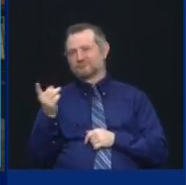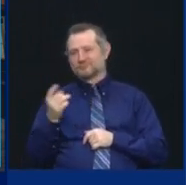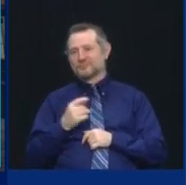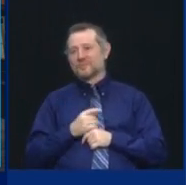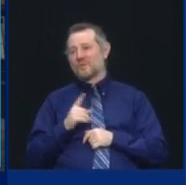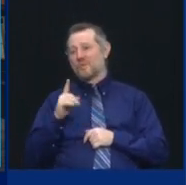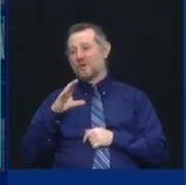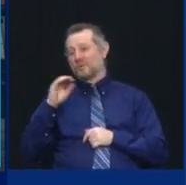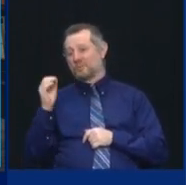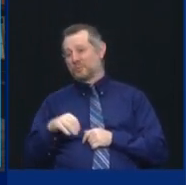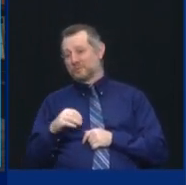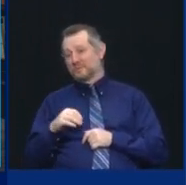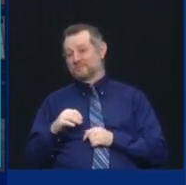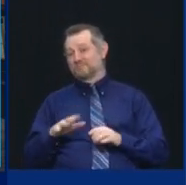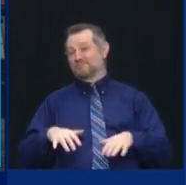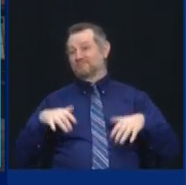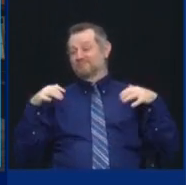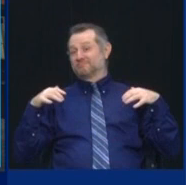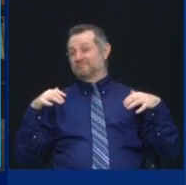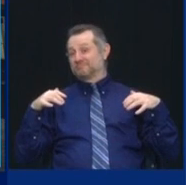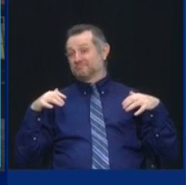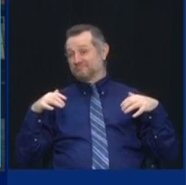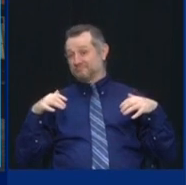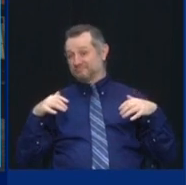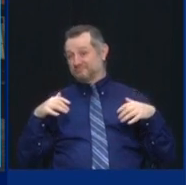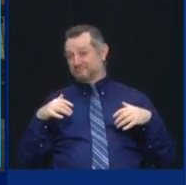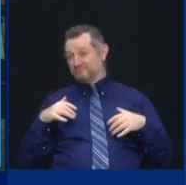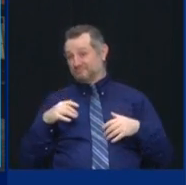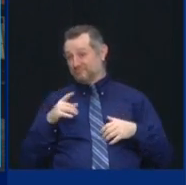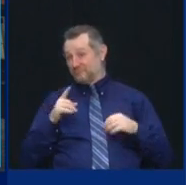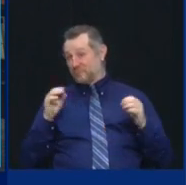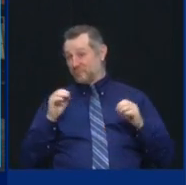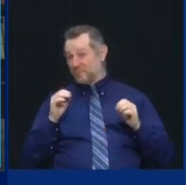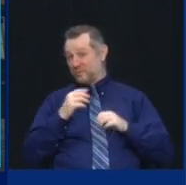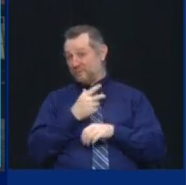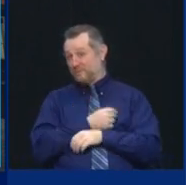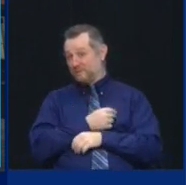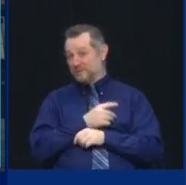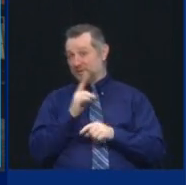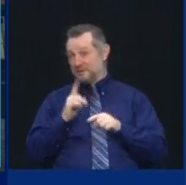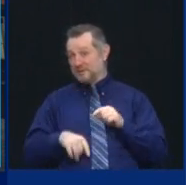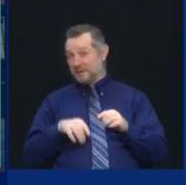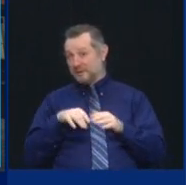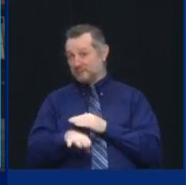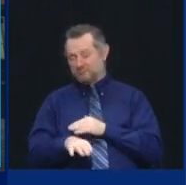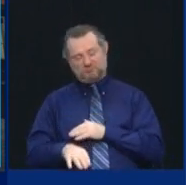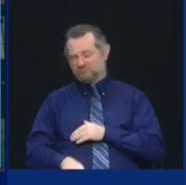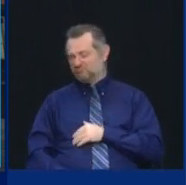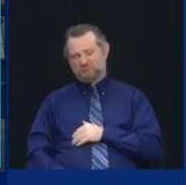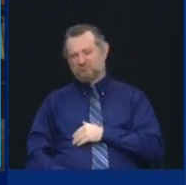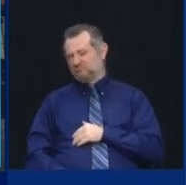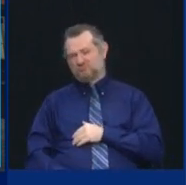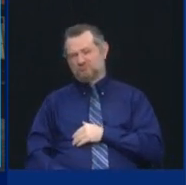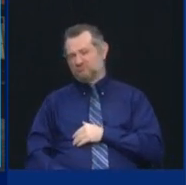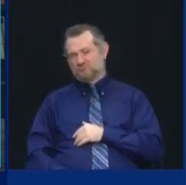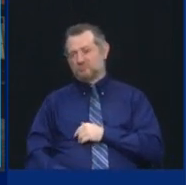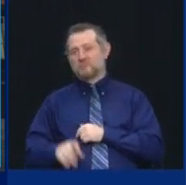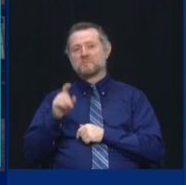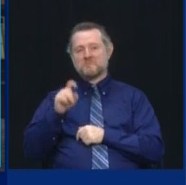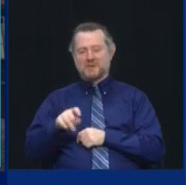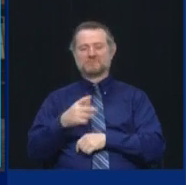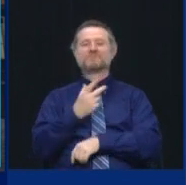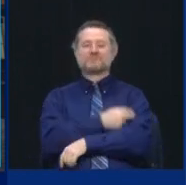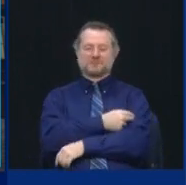100% at Radio City Music Hall. So if I'm not vaccinated, I can't go. That's right. That's